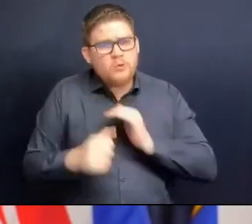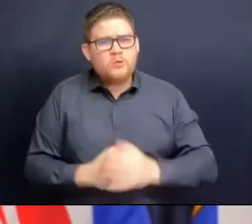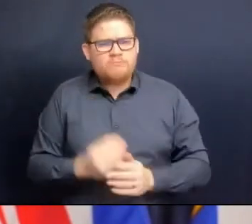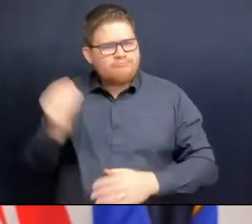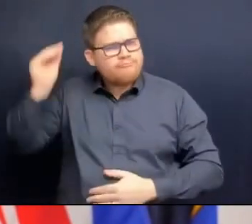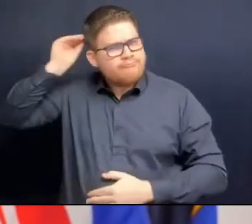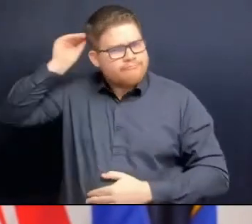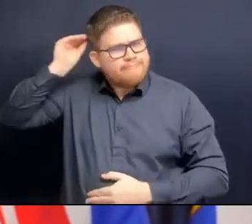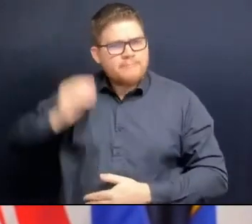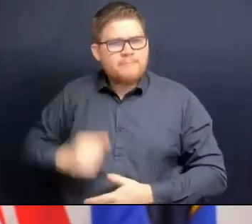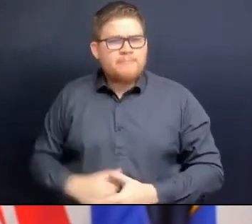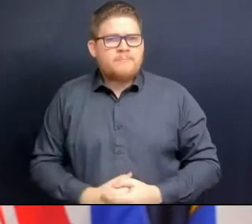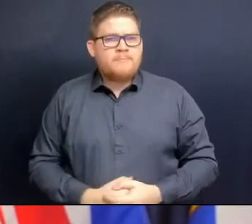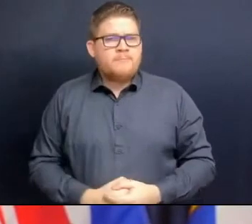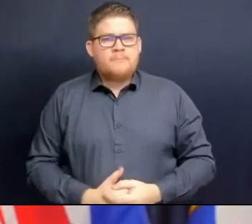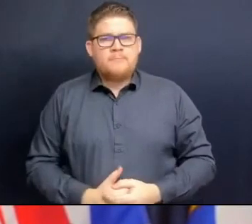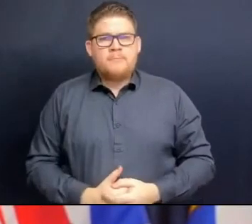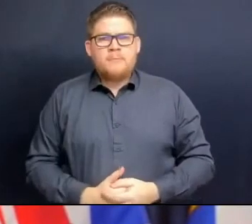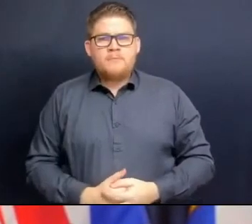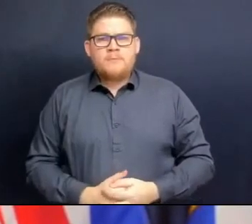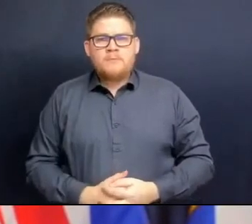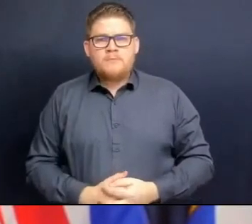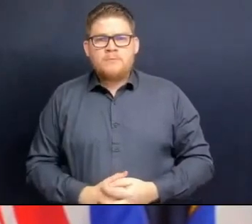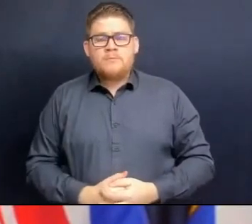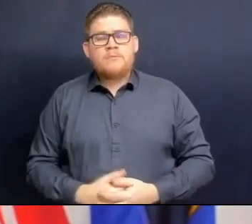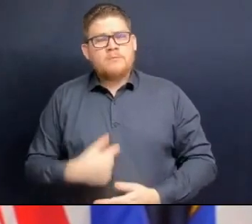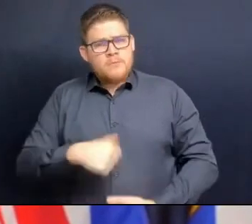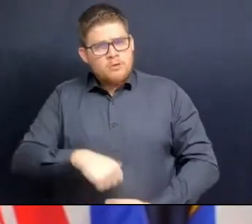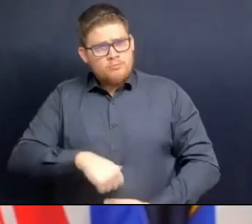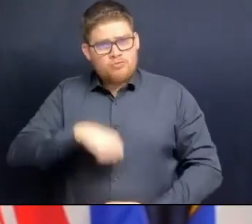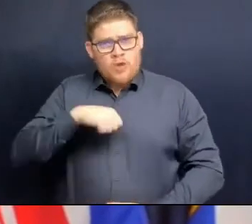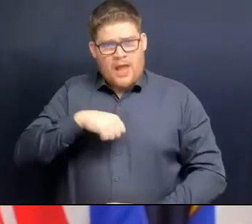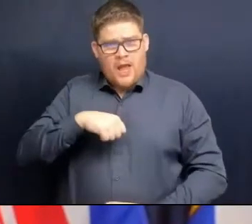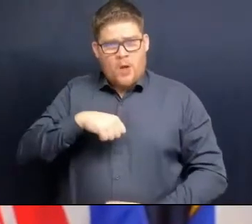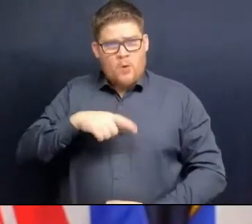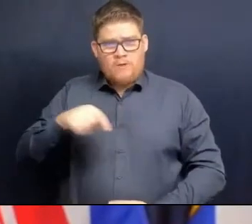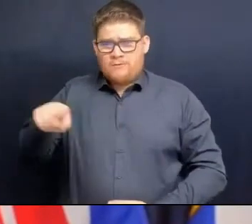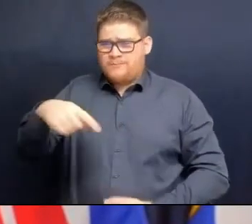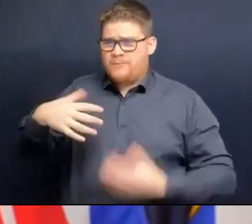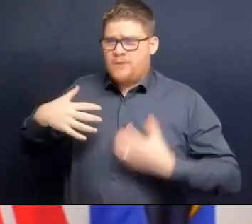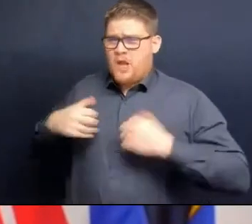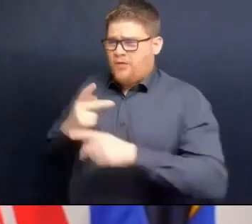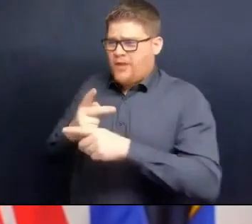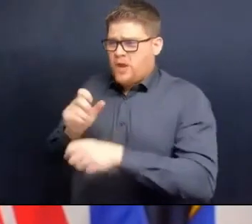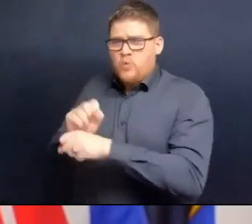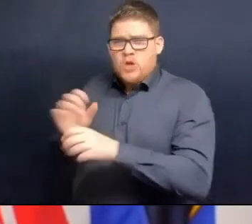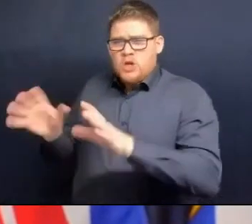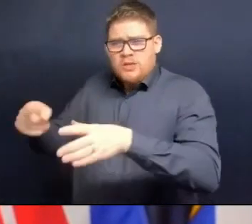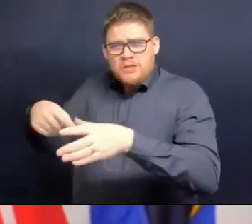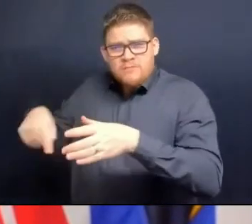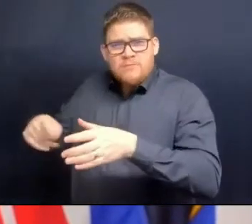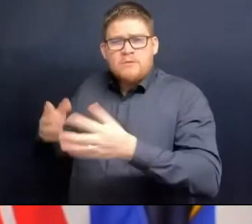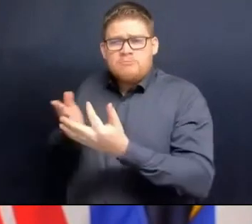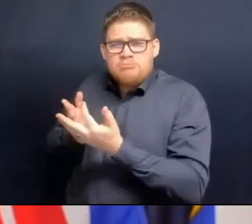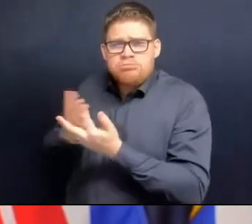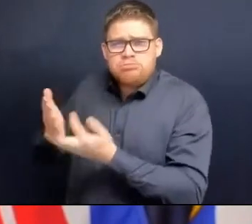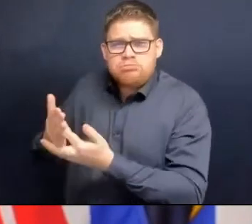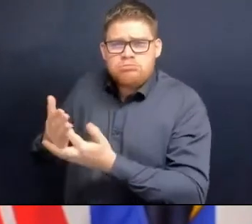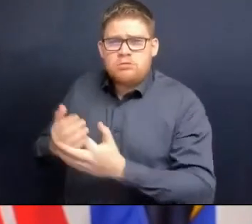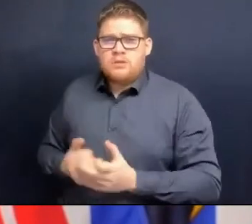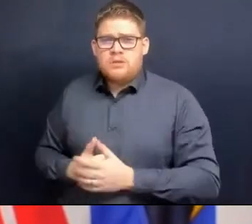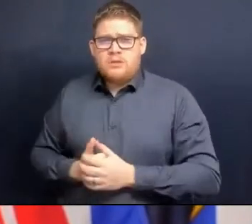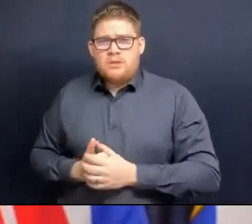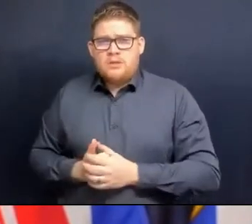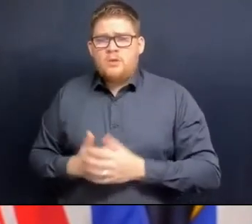one of the things that I am most proud of healthcare workers, particularly during the period of the Delta variant where we had